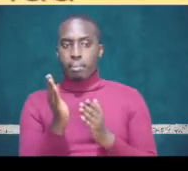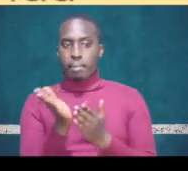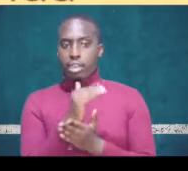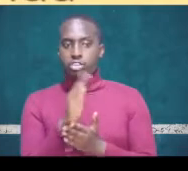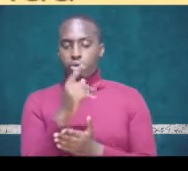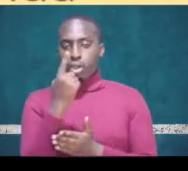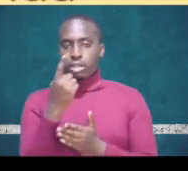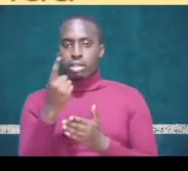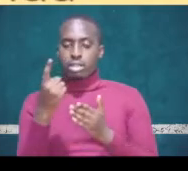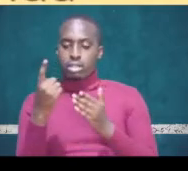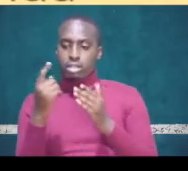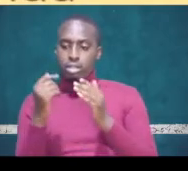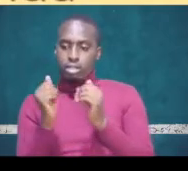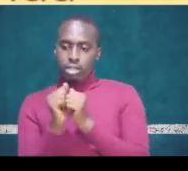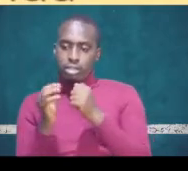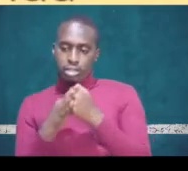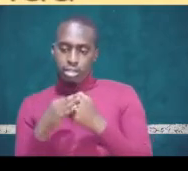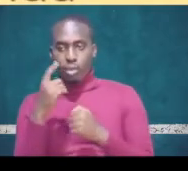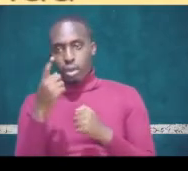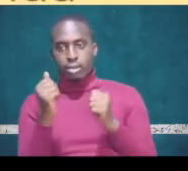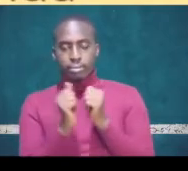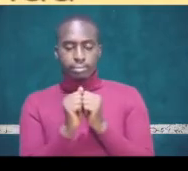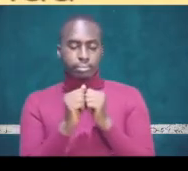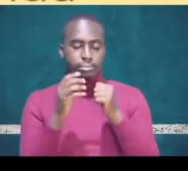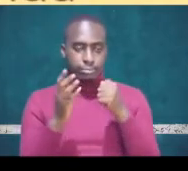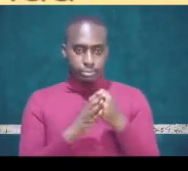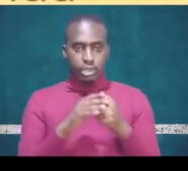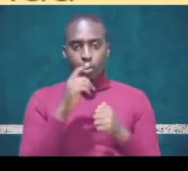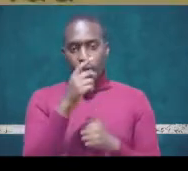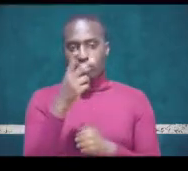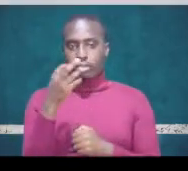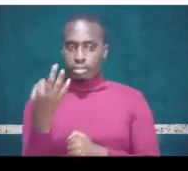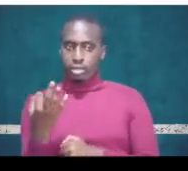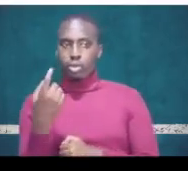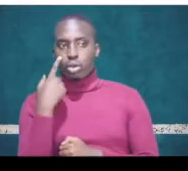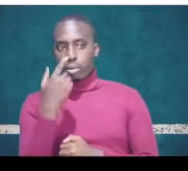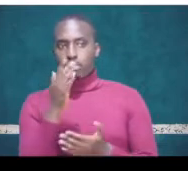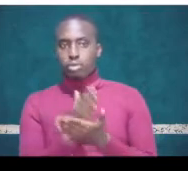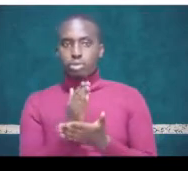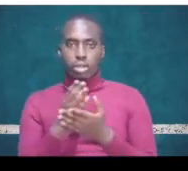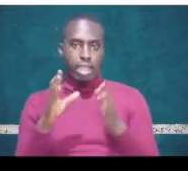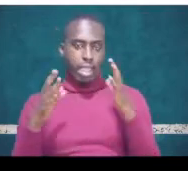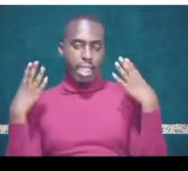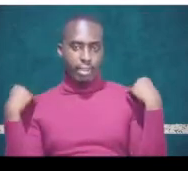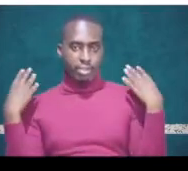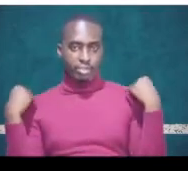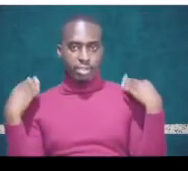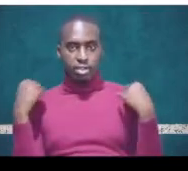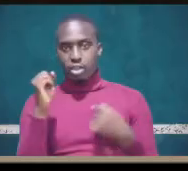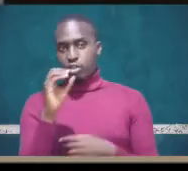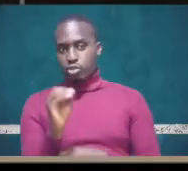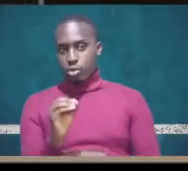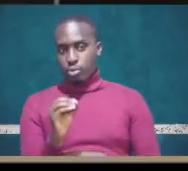118, 119, and 123. There you find the exercises. So